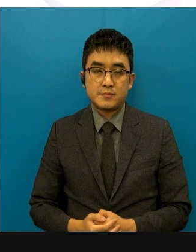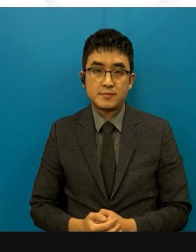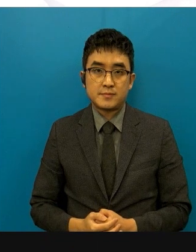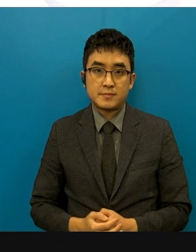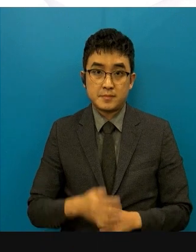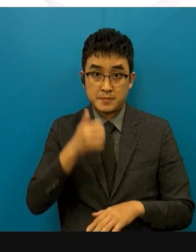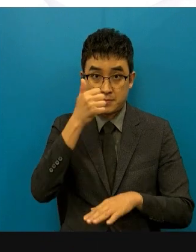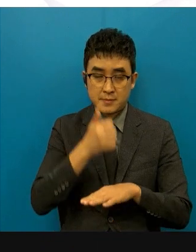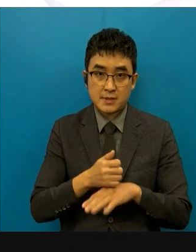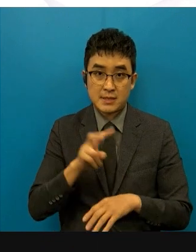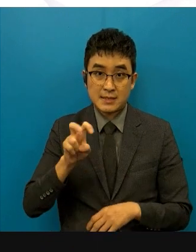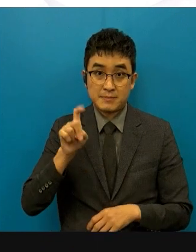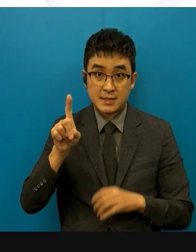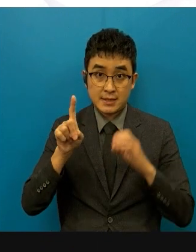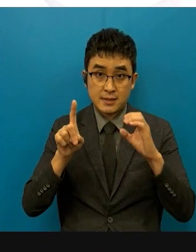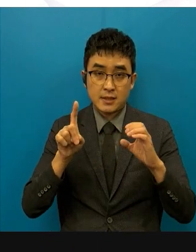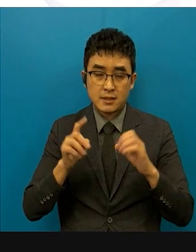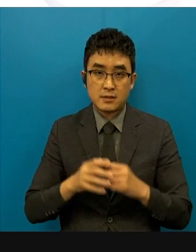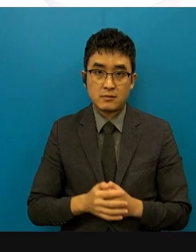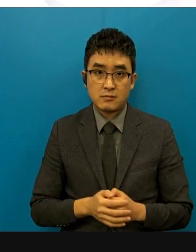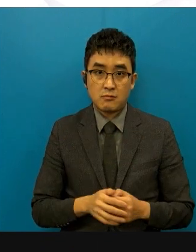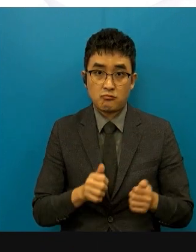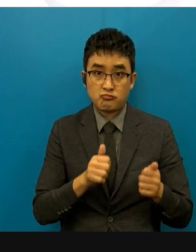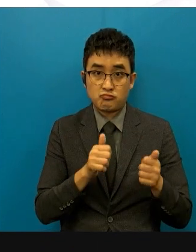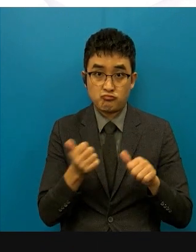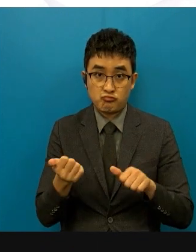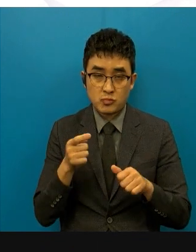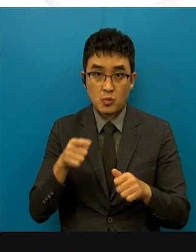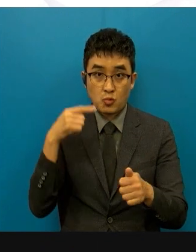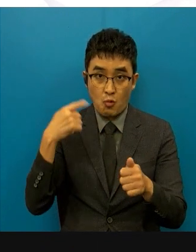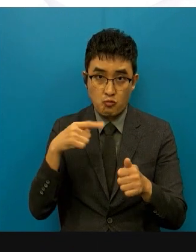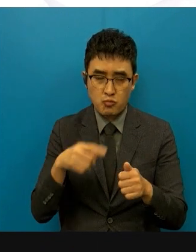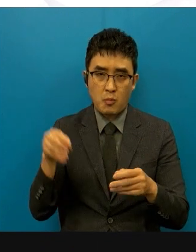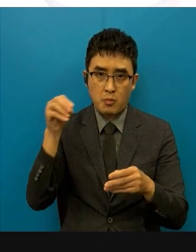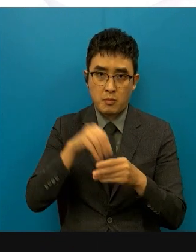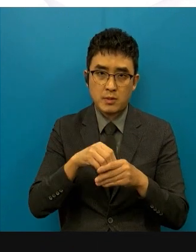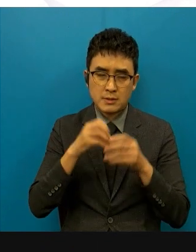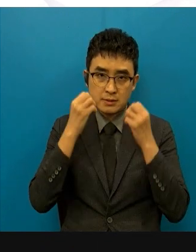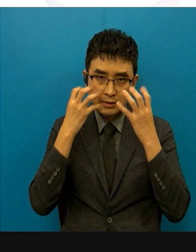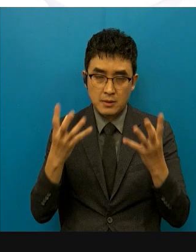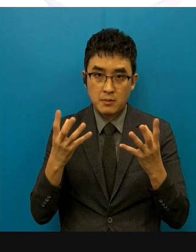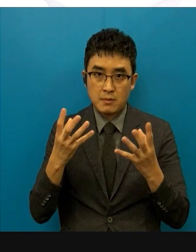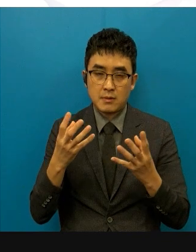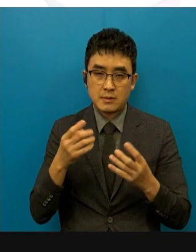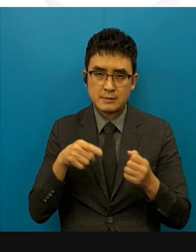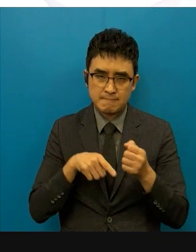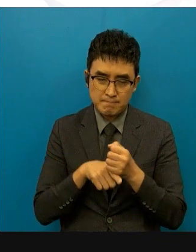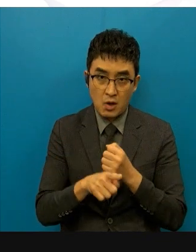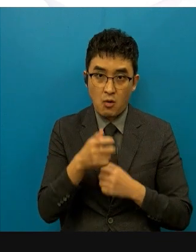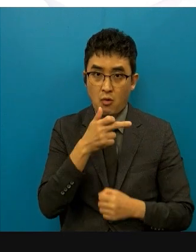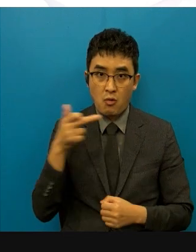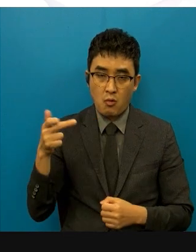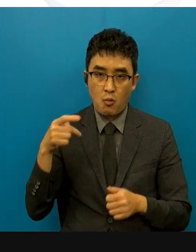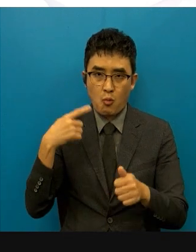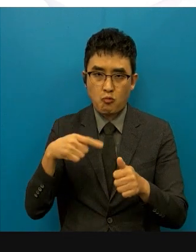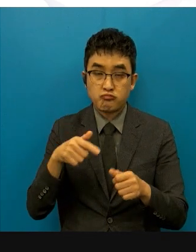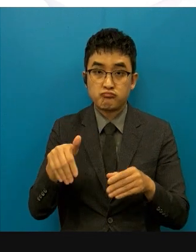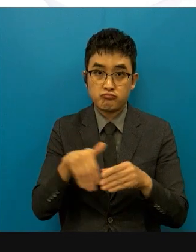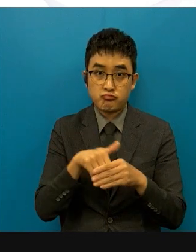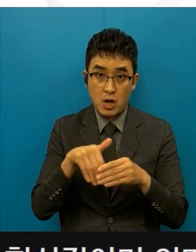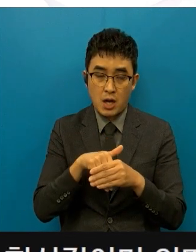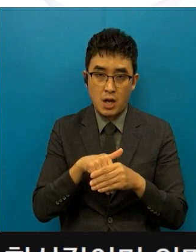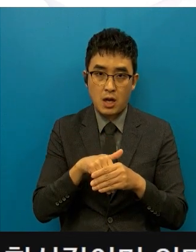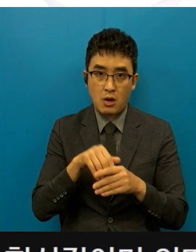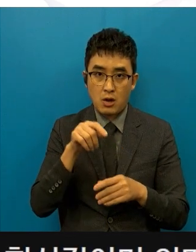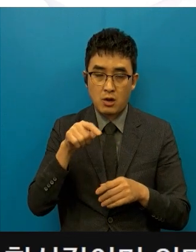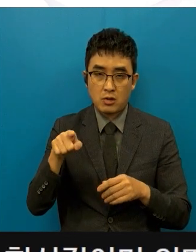through the establishment of new, more innovative, meaningful educational culture,